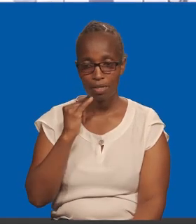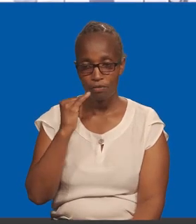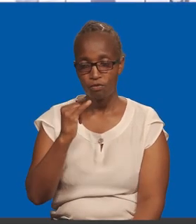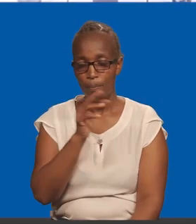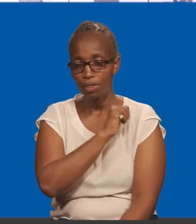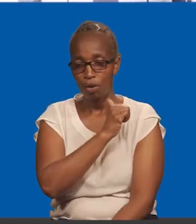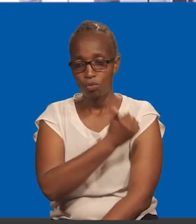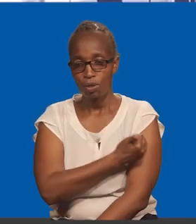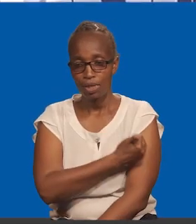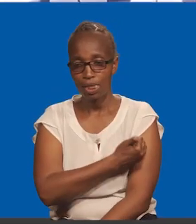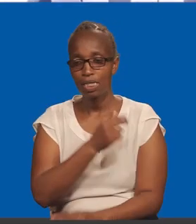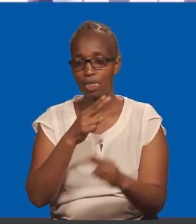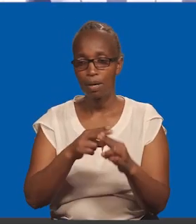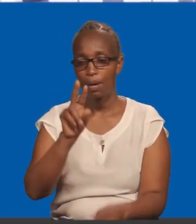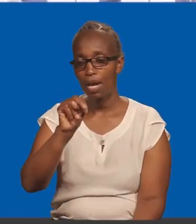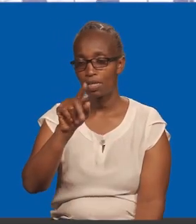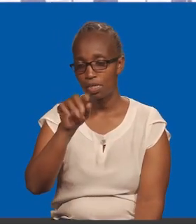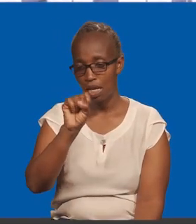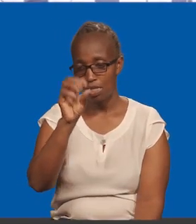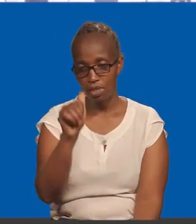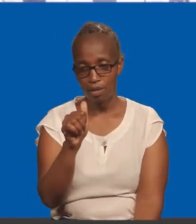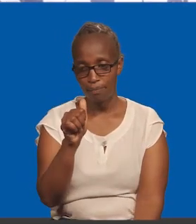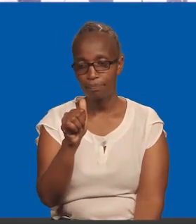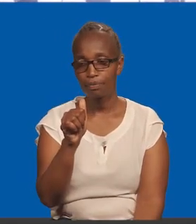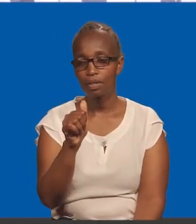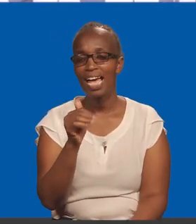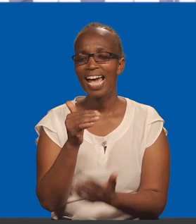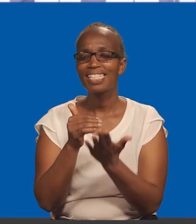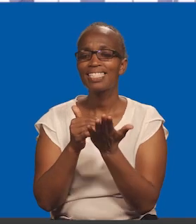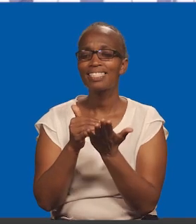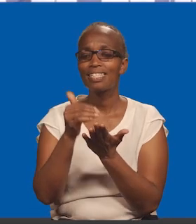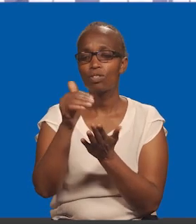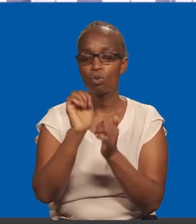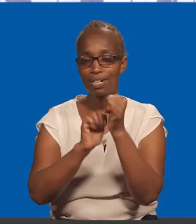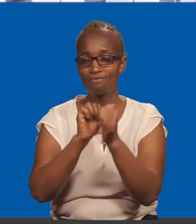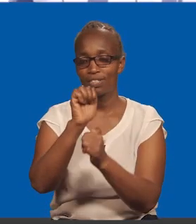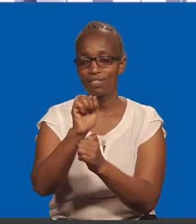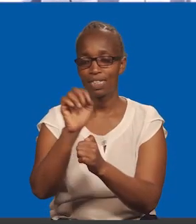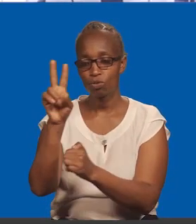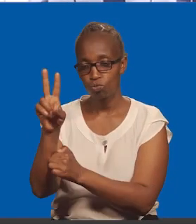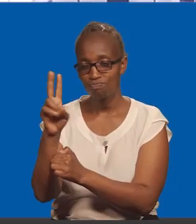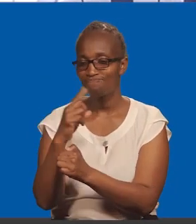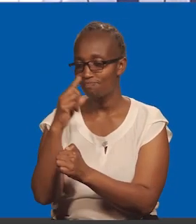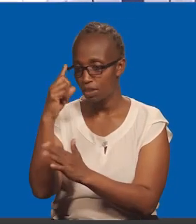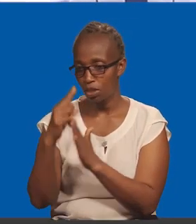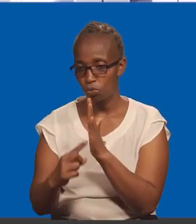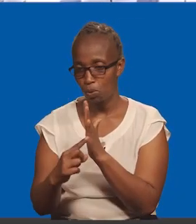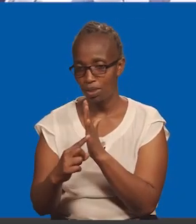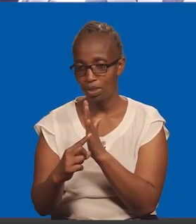must notify the authority, in this case NTSA. And section